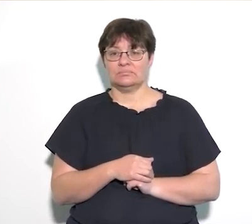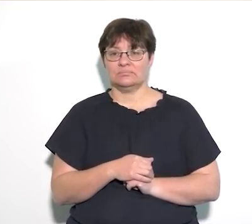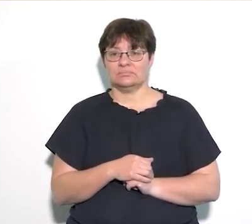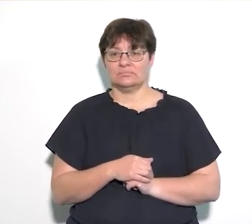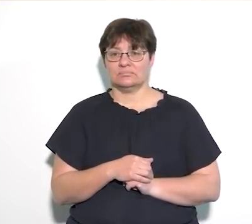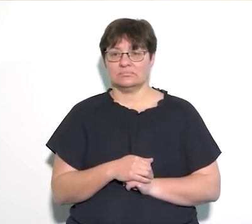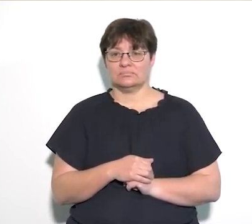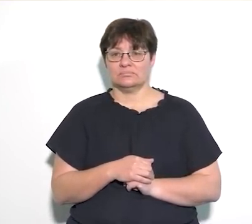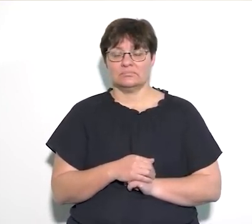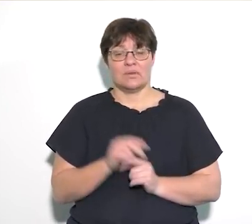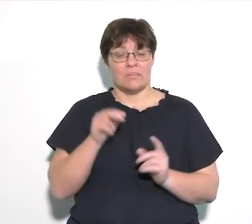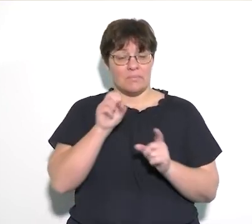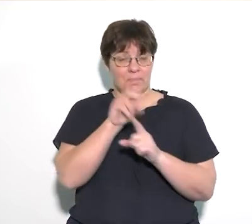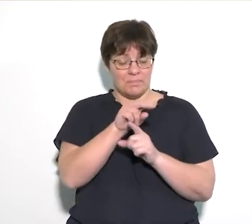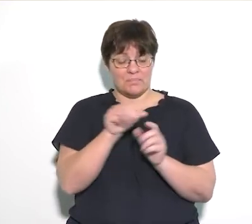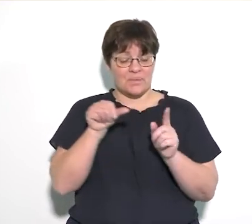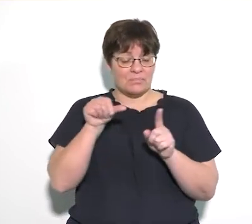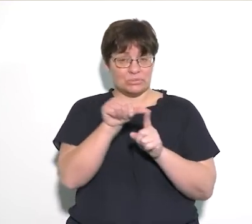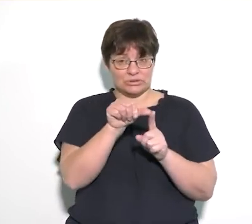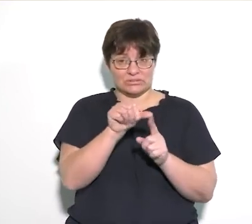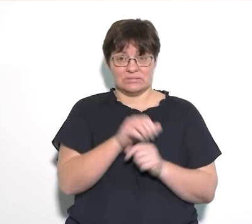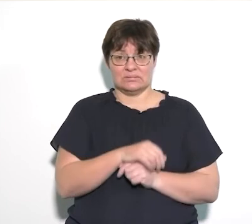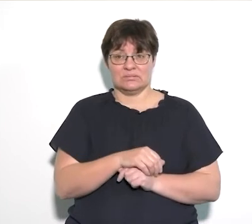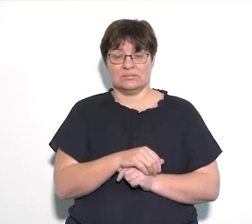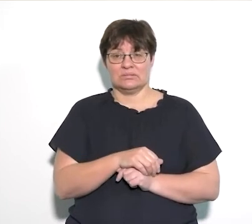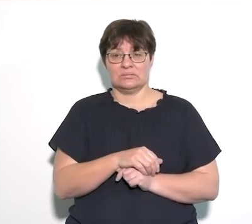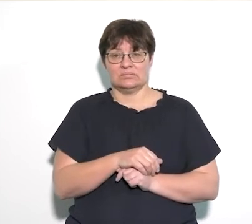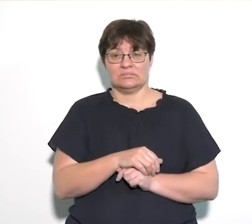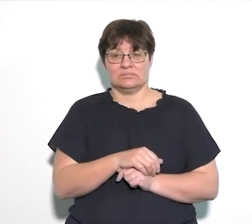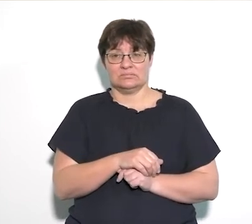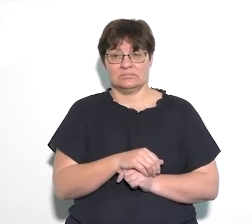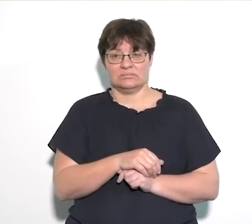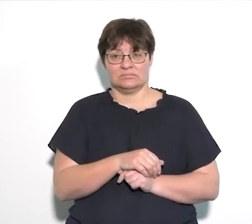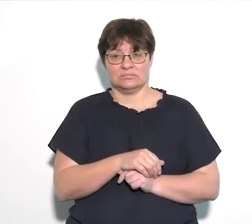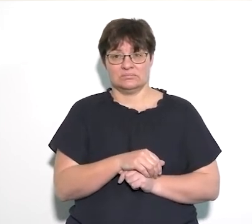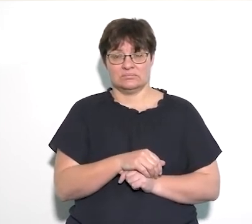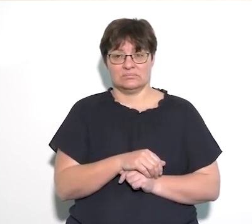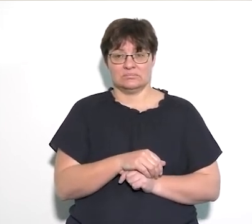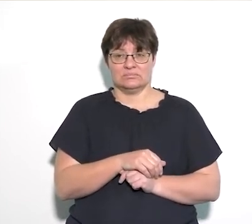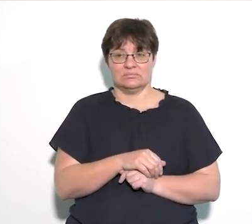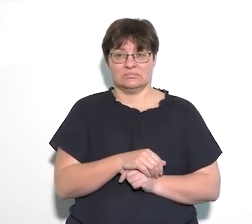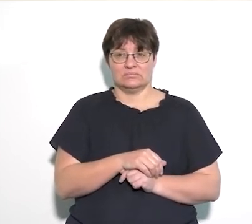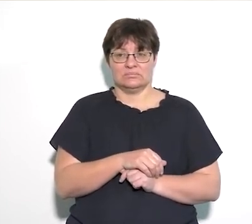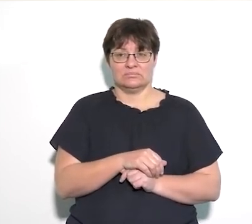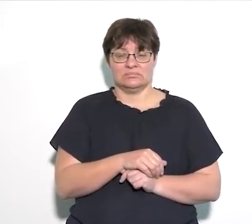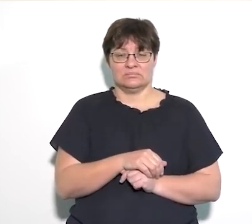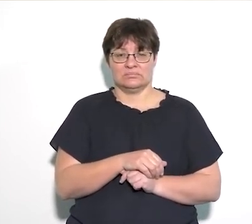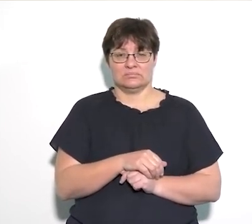and my round paper fastener. I'm going to push my paper fastener through the